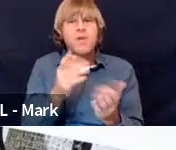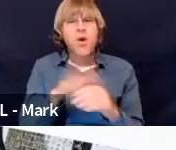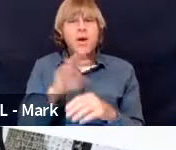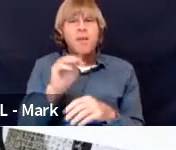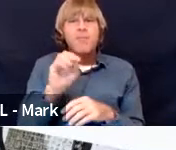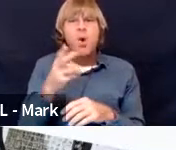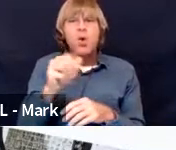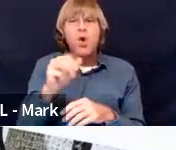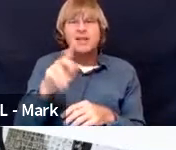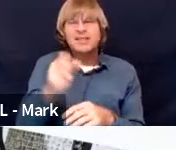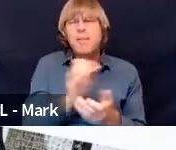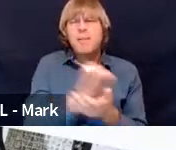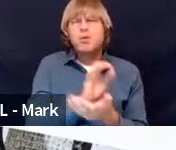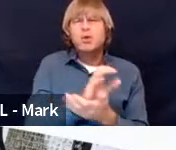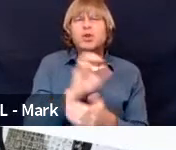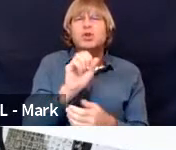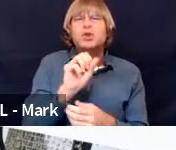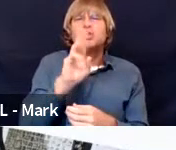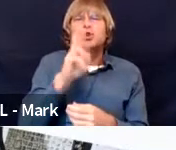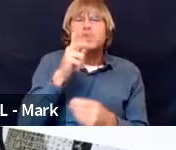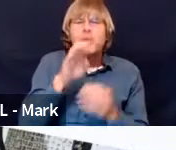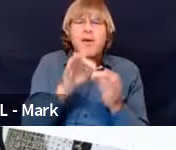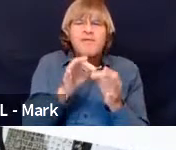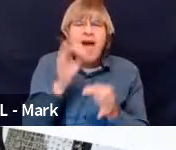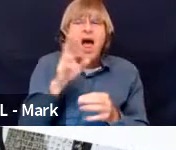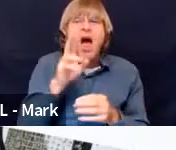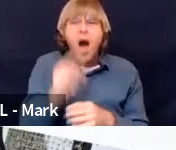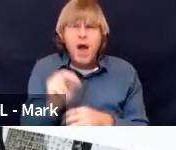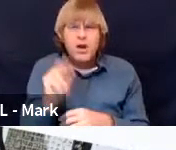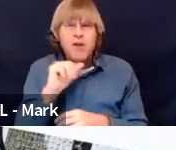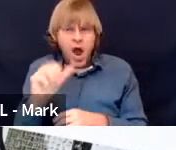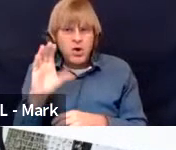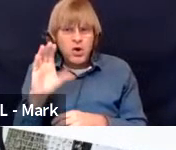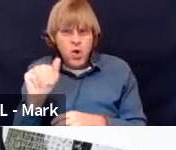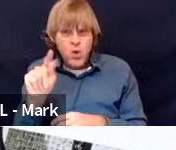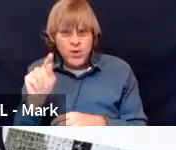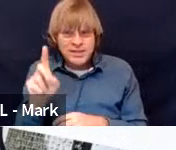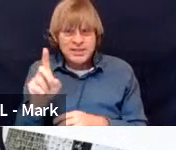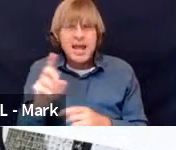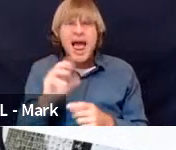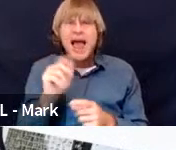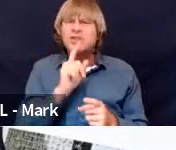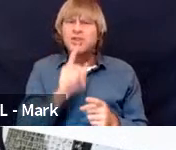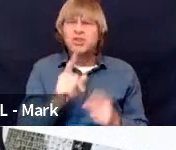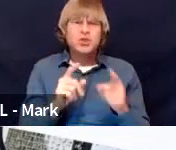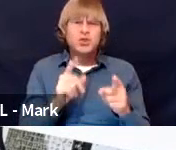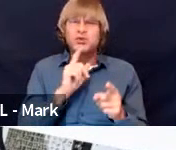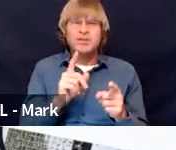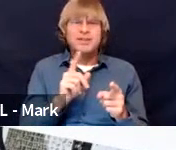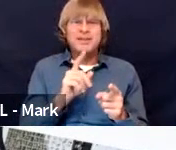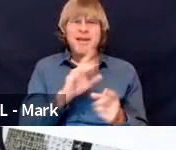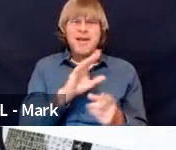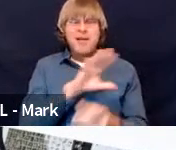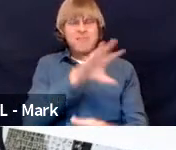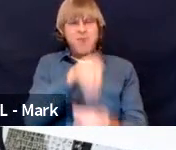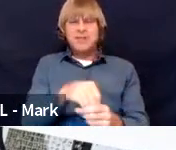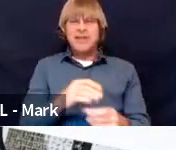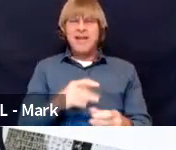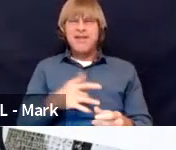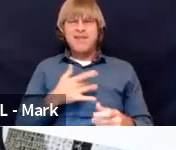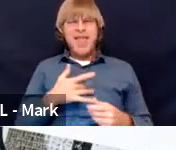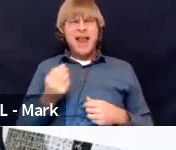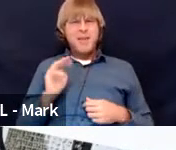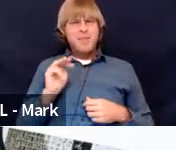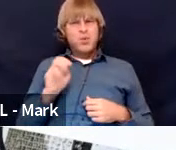Mohawk's paper, Superfine, uncoated. It is gorgeous, and it just totally imparts the feel and the